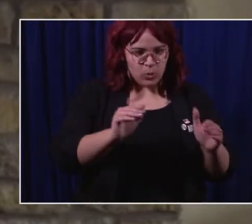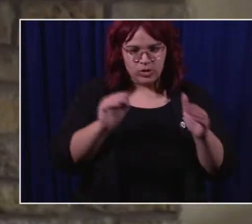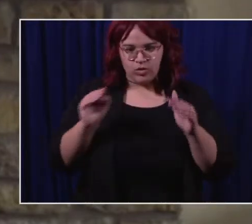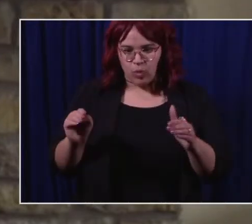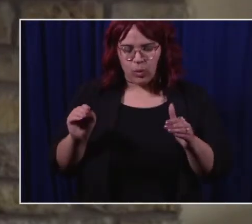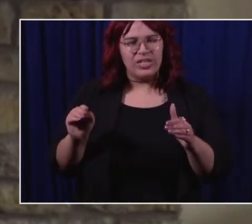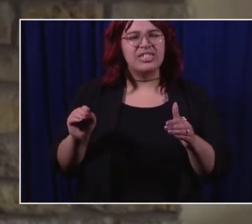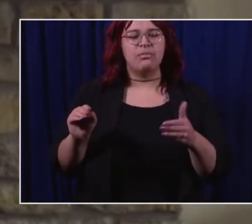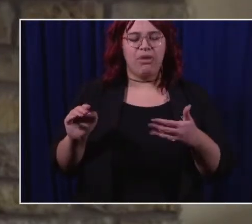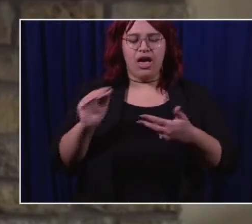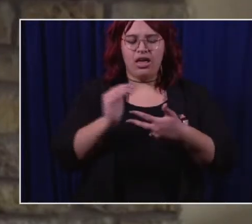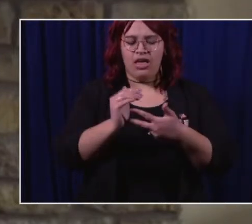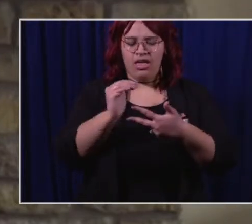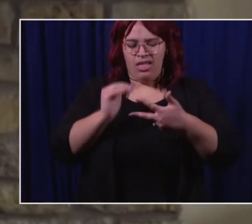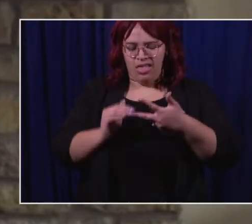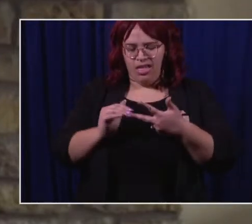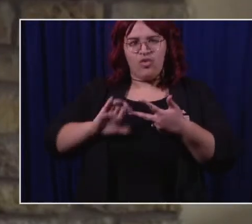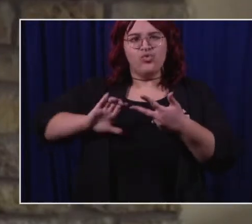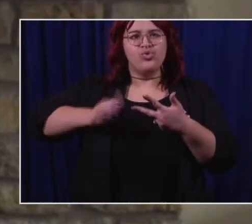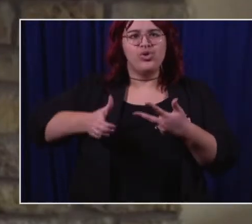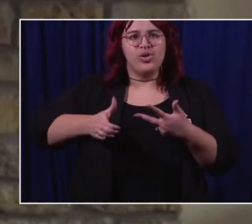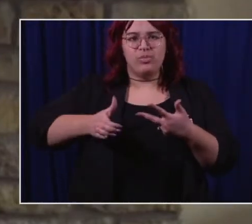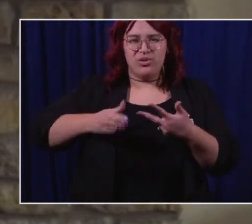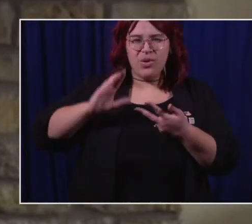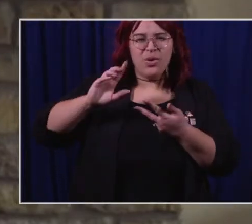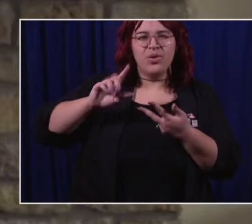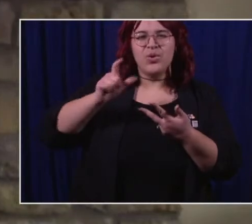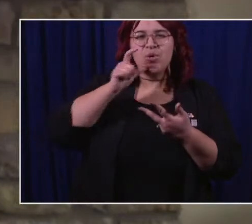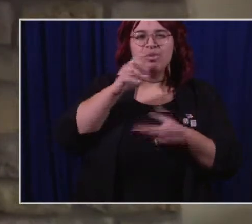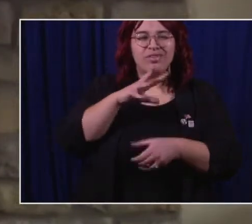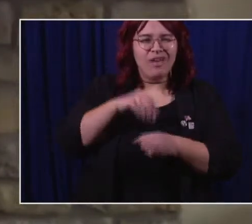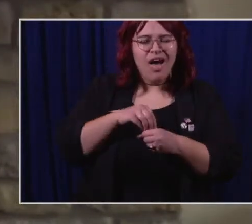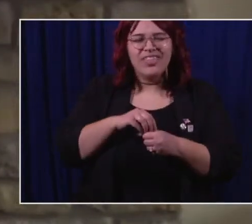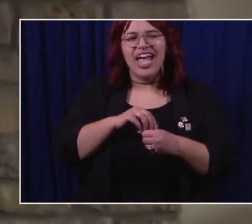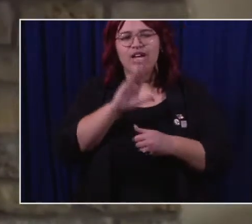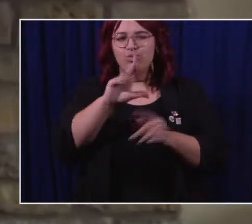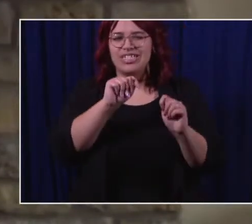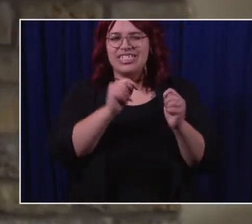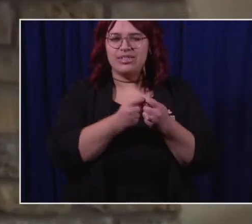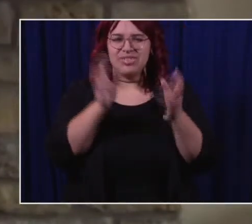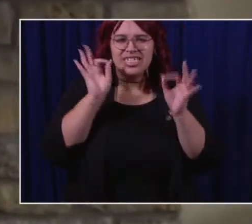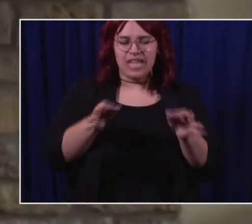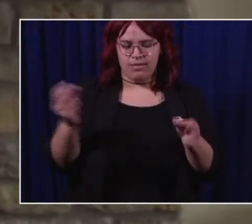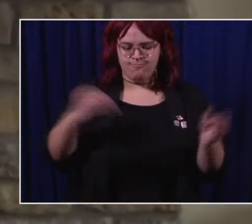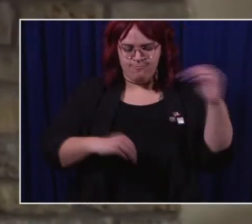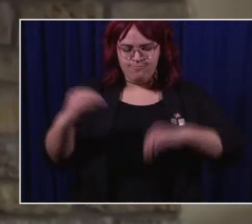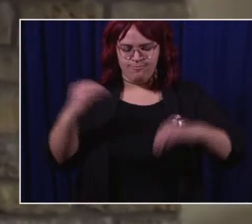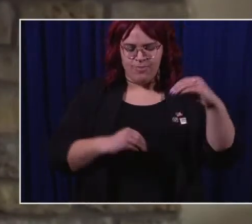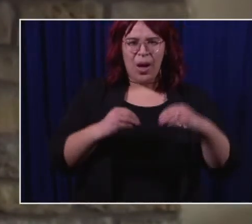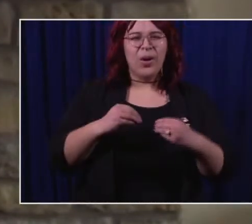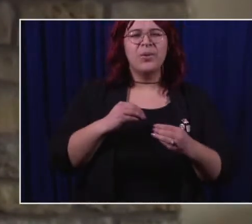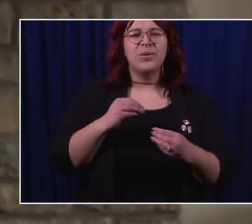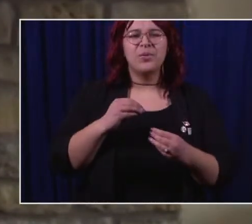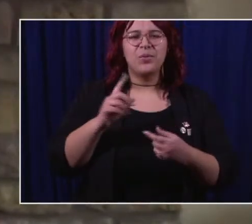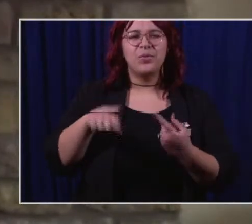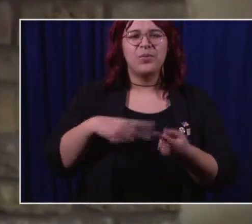your team be making those decisions? Jesse, our decisions will be made on protecting